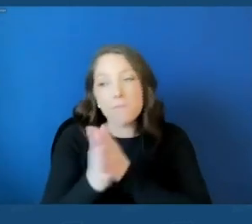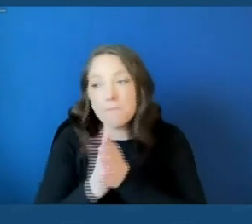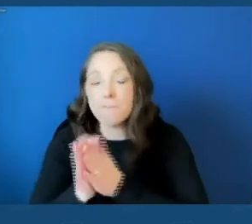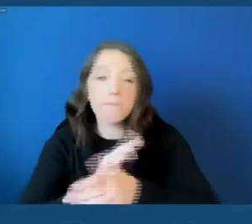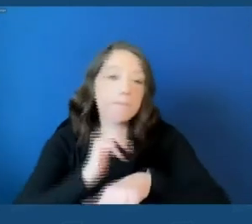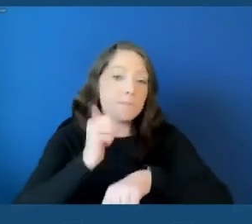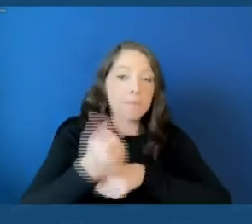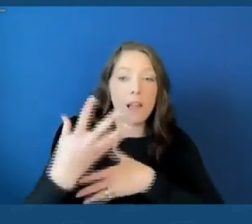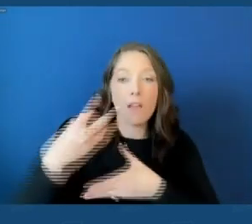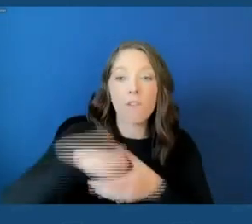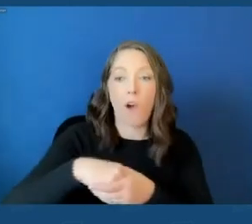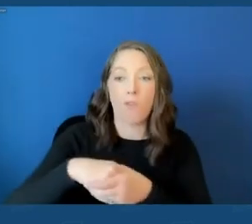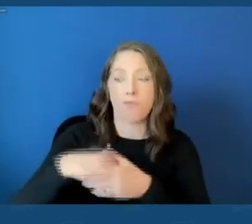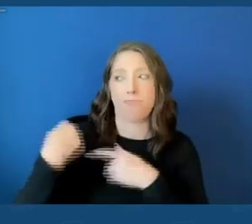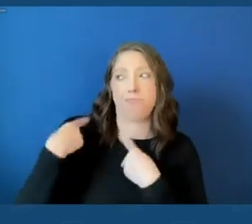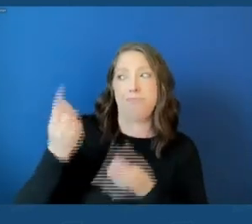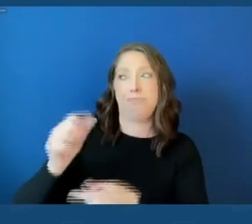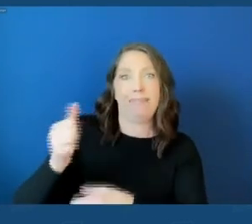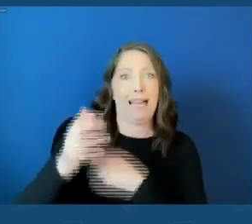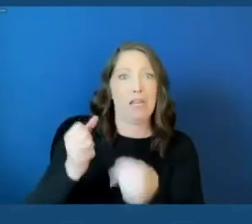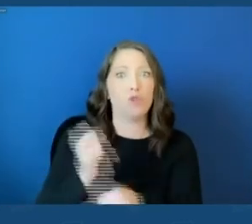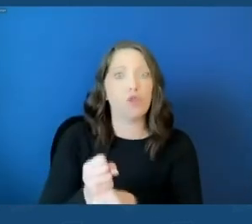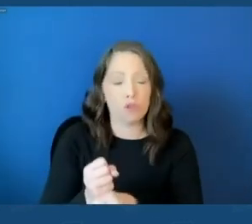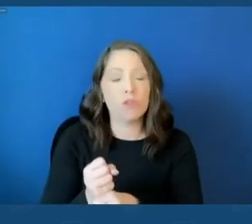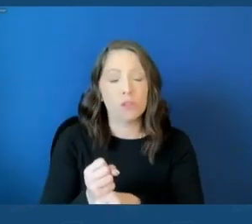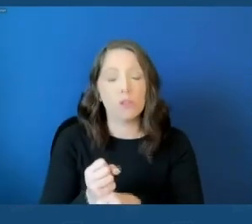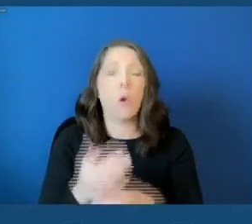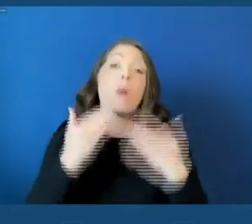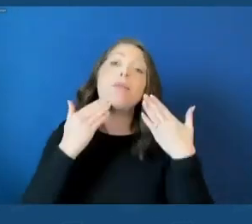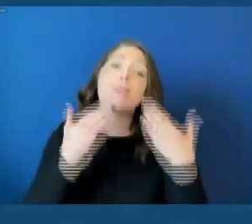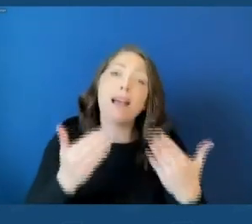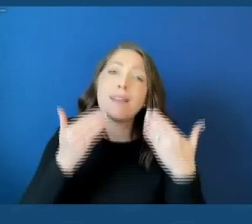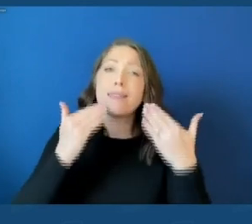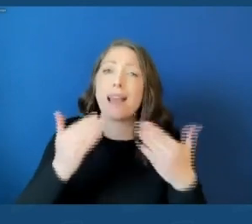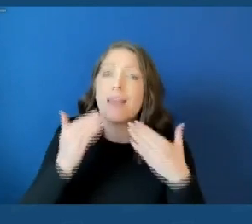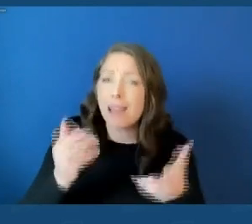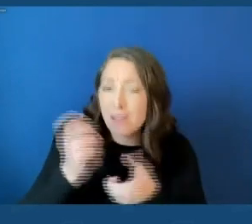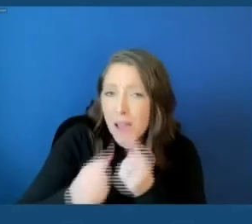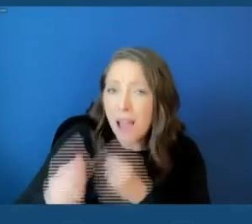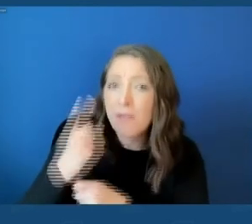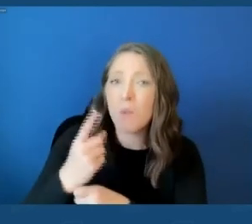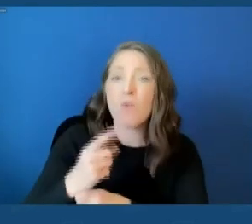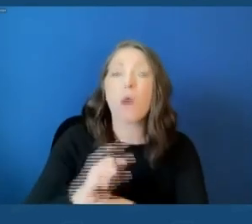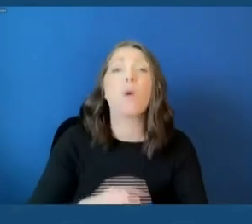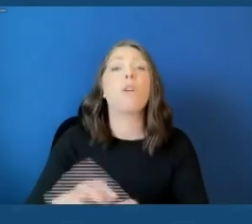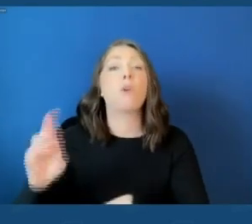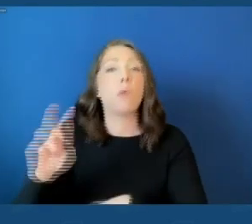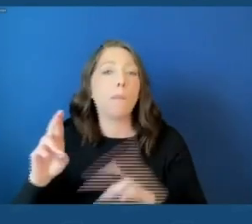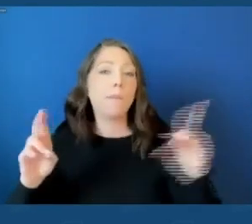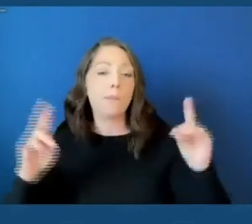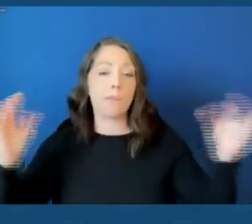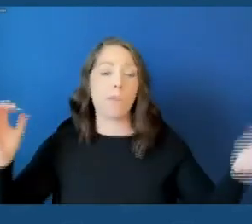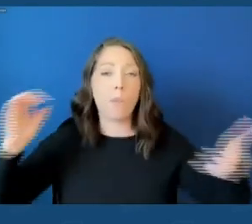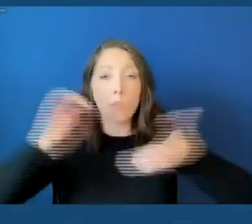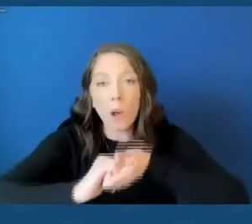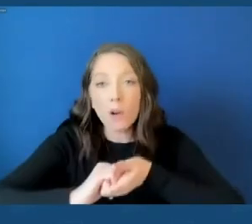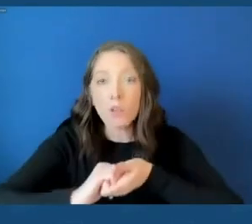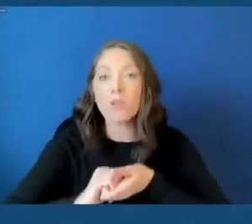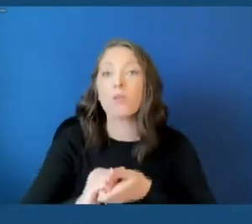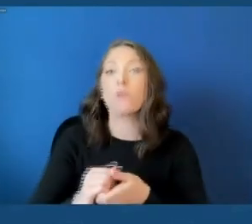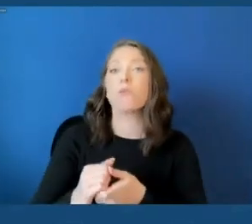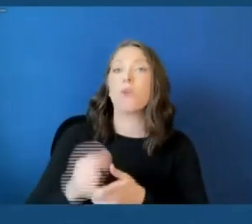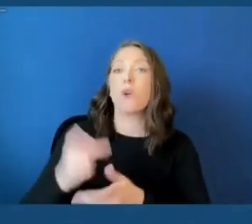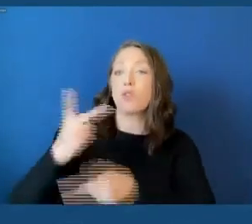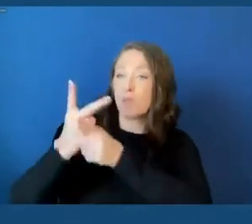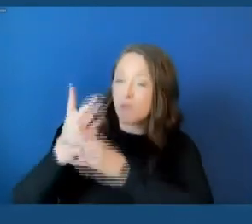almost a decade now. So again, thank you so much for everybody for the bipartisan partnership. Supervisor, we look forward to working